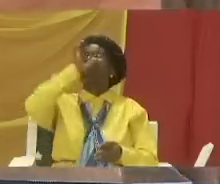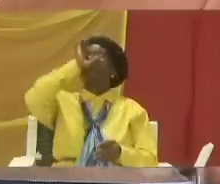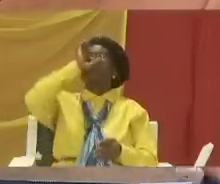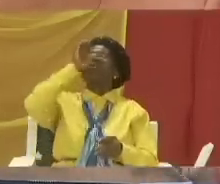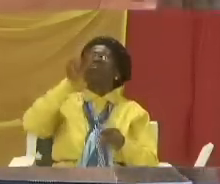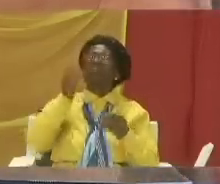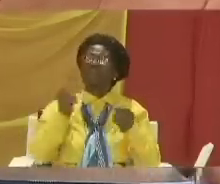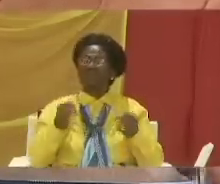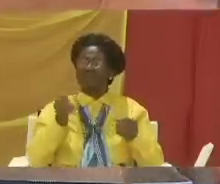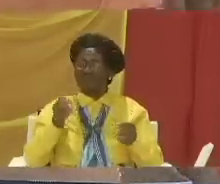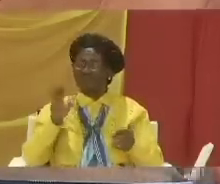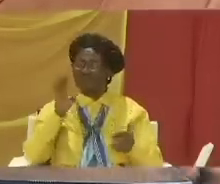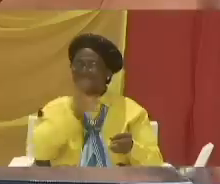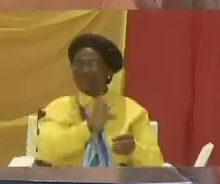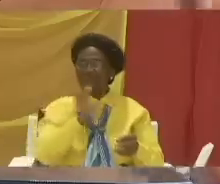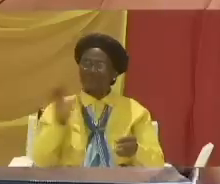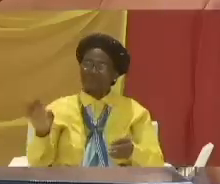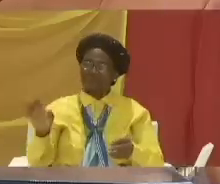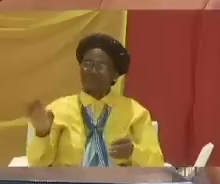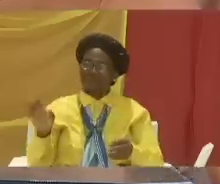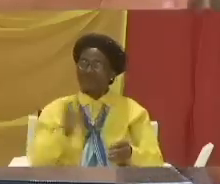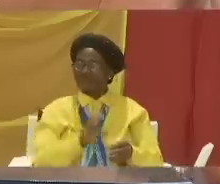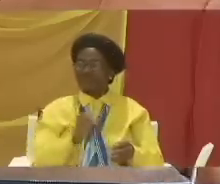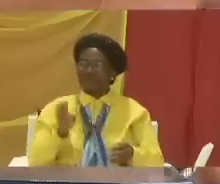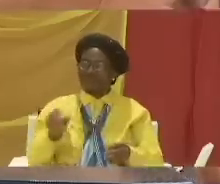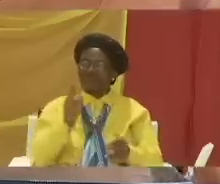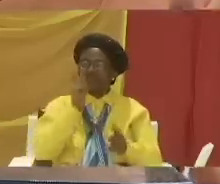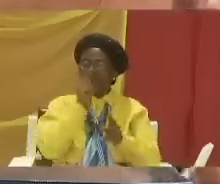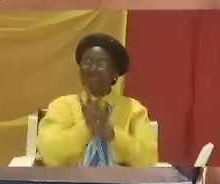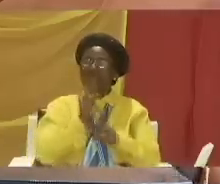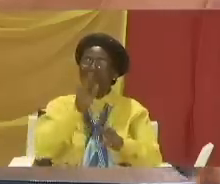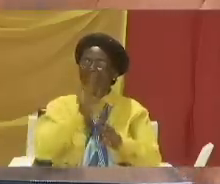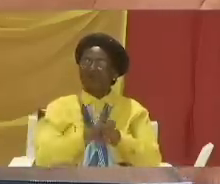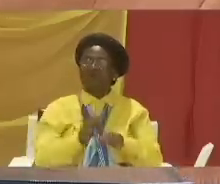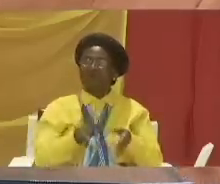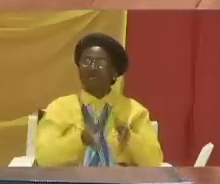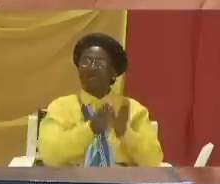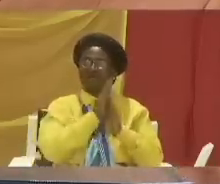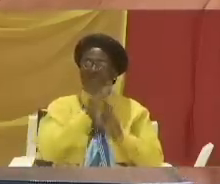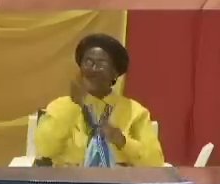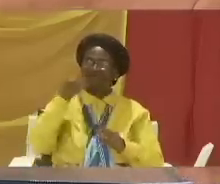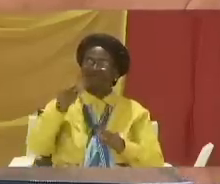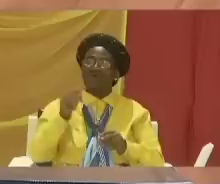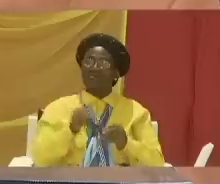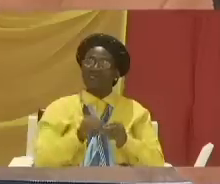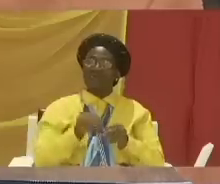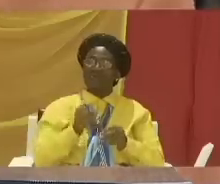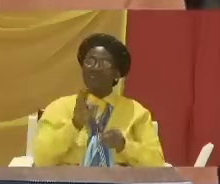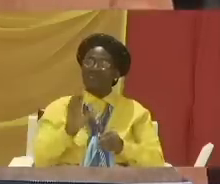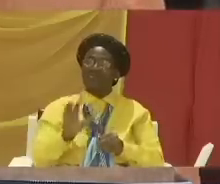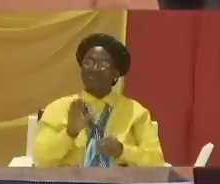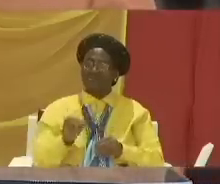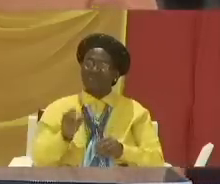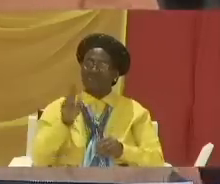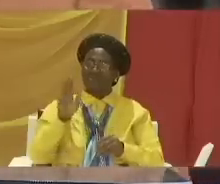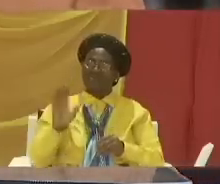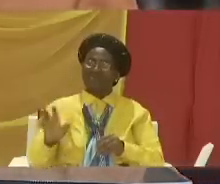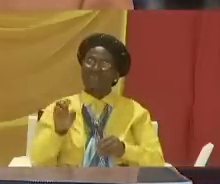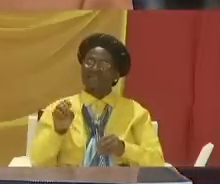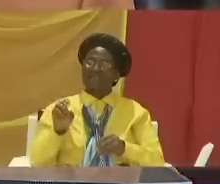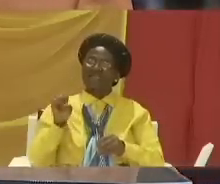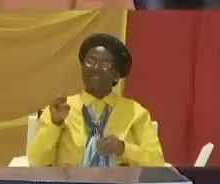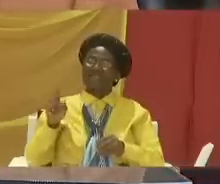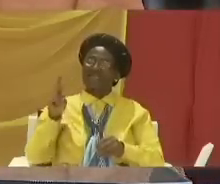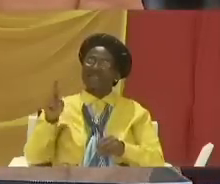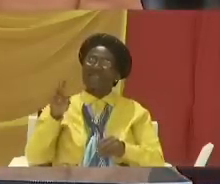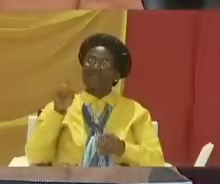Coke. Just keep on asking for more Coke to feed the emptiness. And then suddenly there was